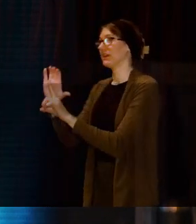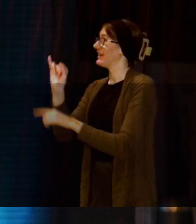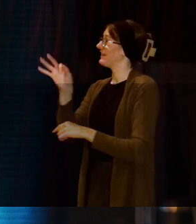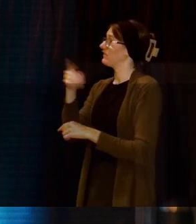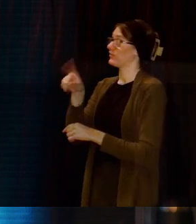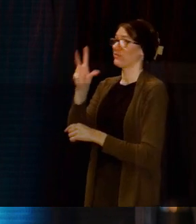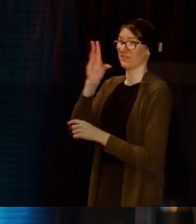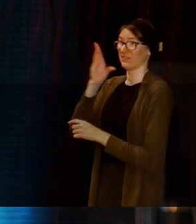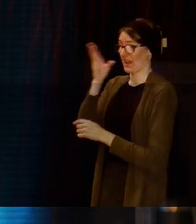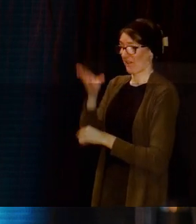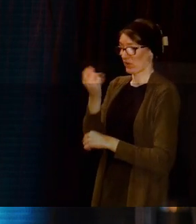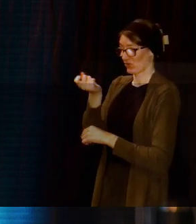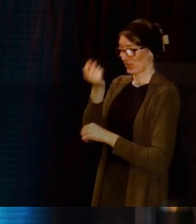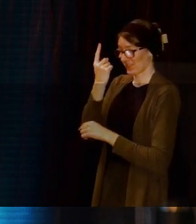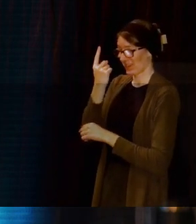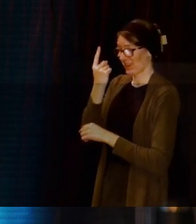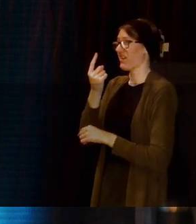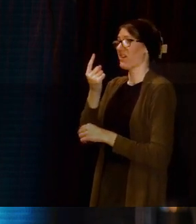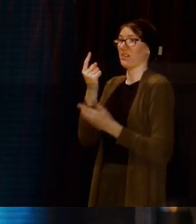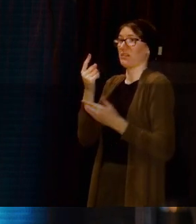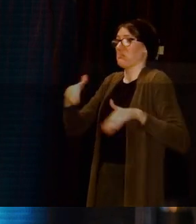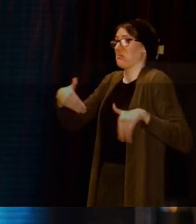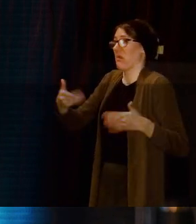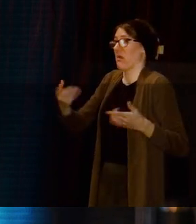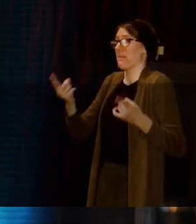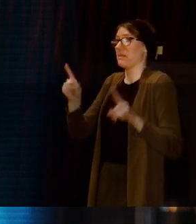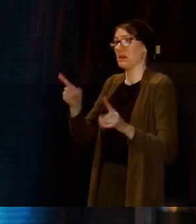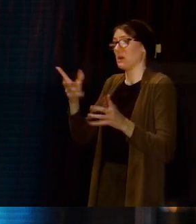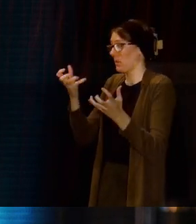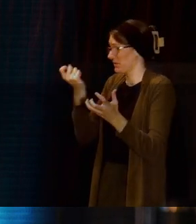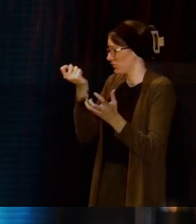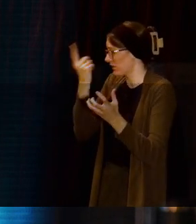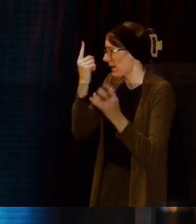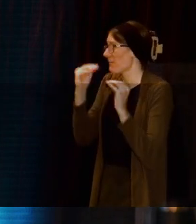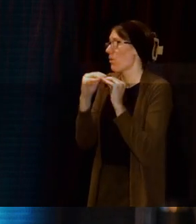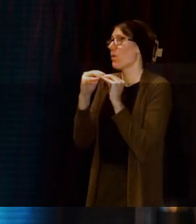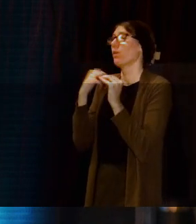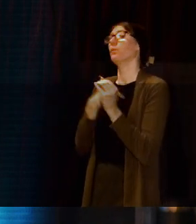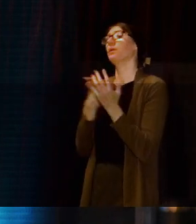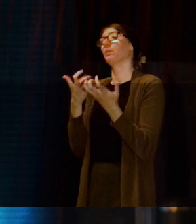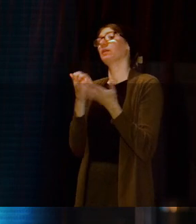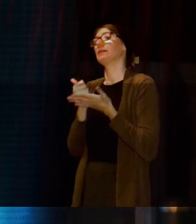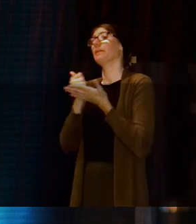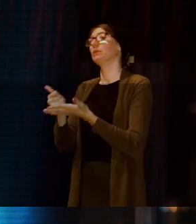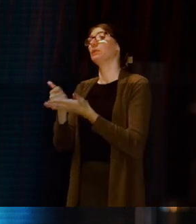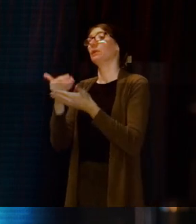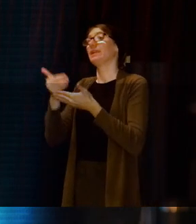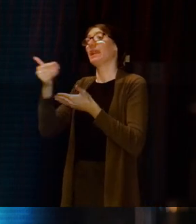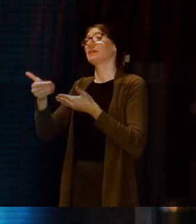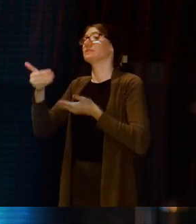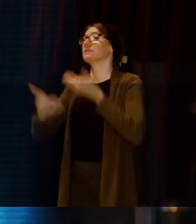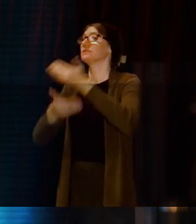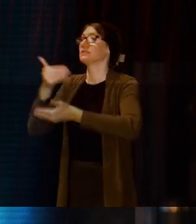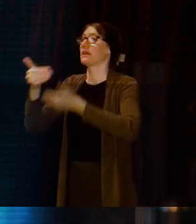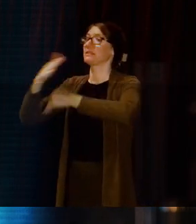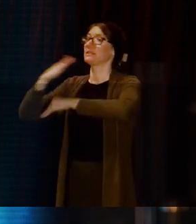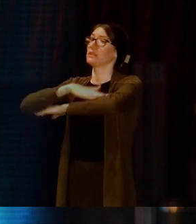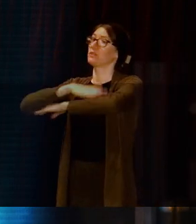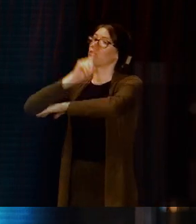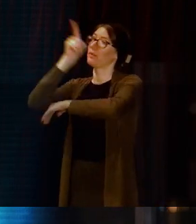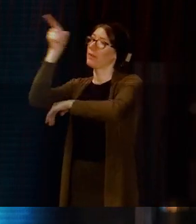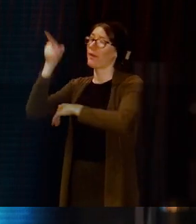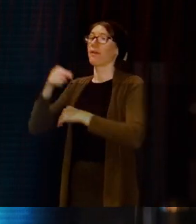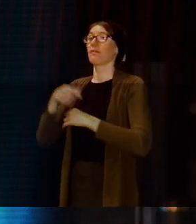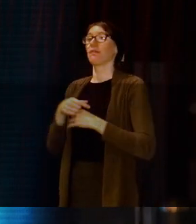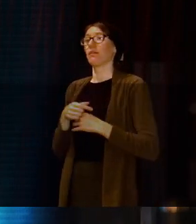has never done that, never understood that, needs to know more about that, we want to help you. There's folks right back here at the Next Step Station, and they are more than happy to speak with